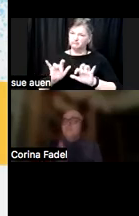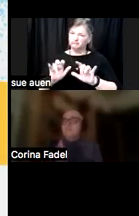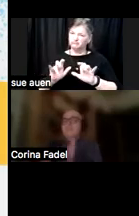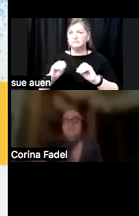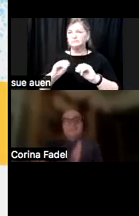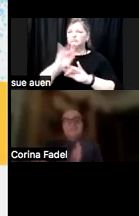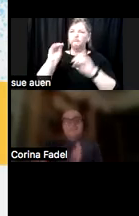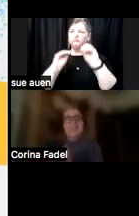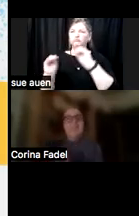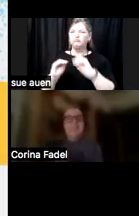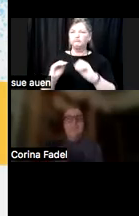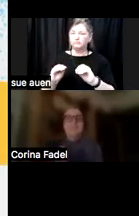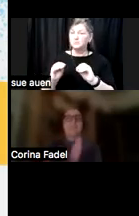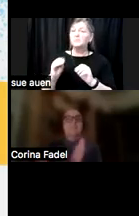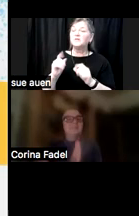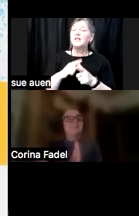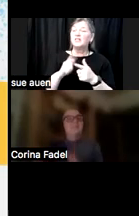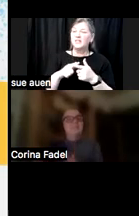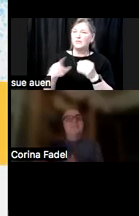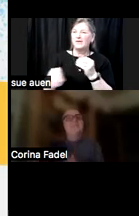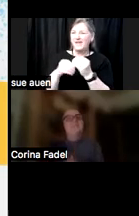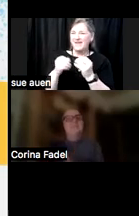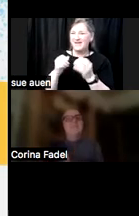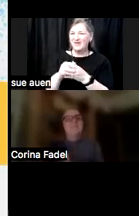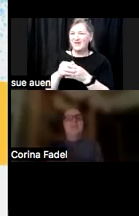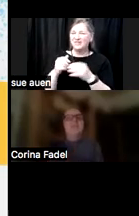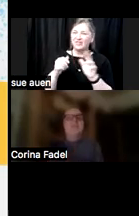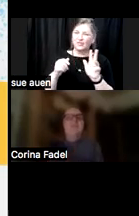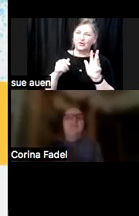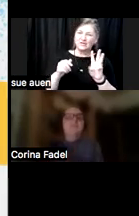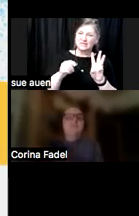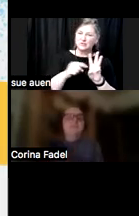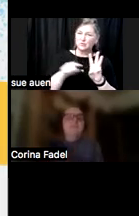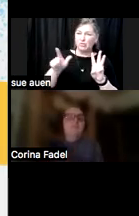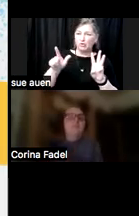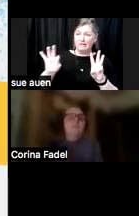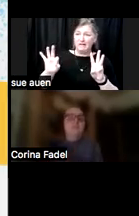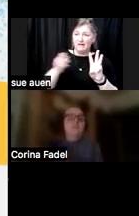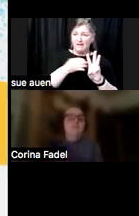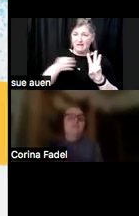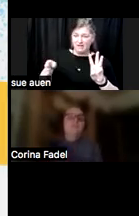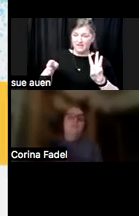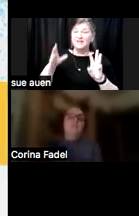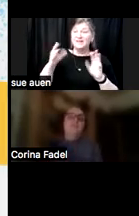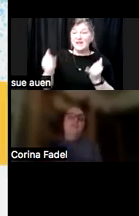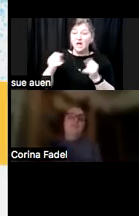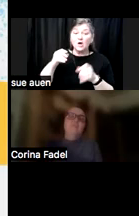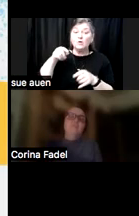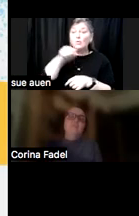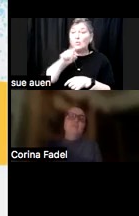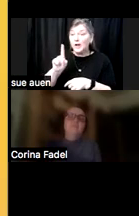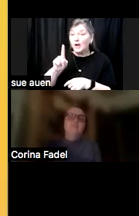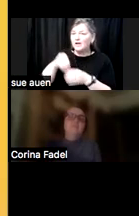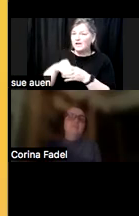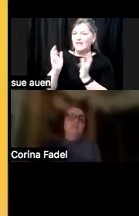those spaces to add in will be on slides 36 and 39. And right now in the chat, we've dropped in